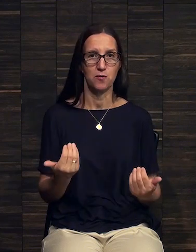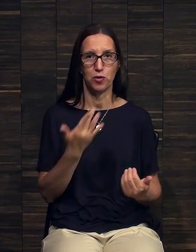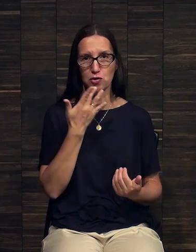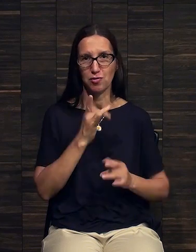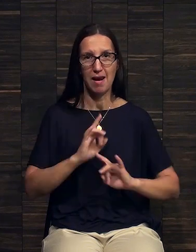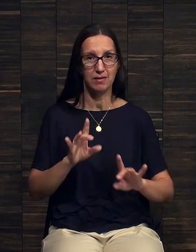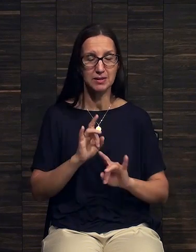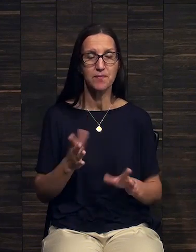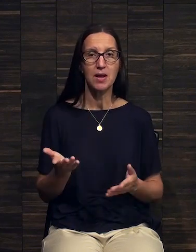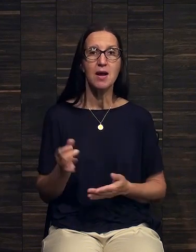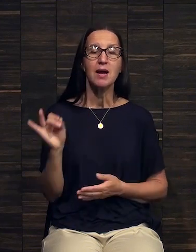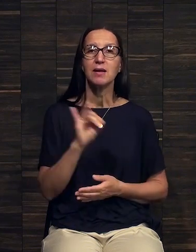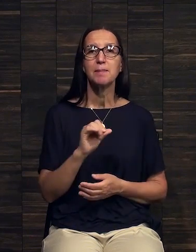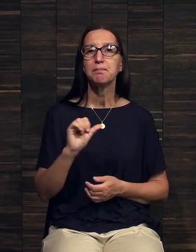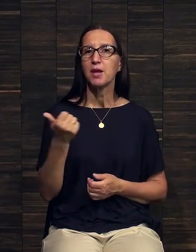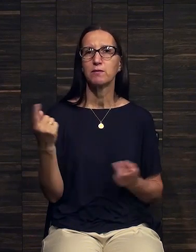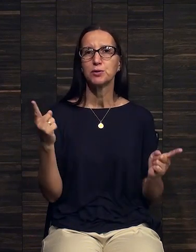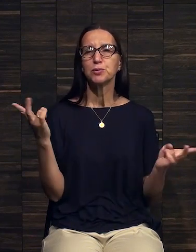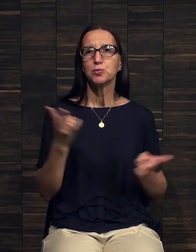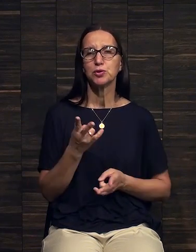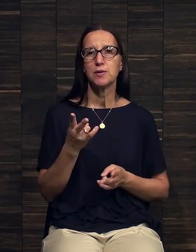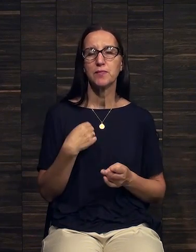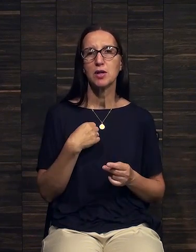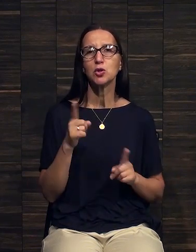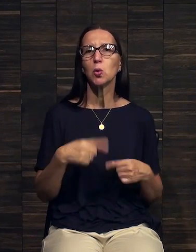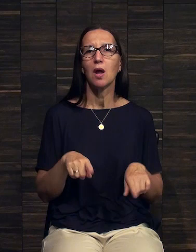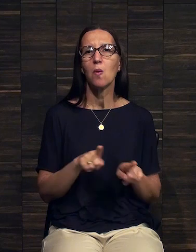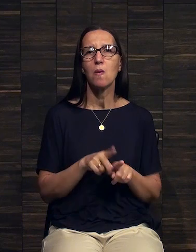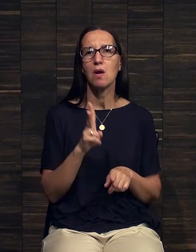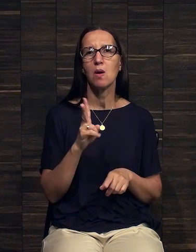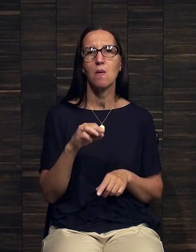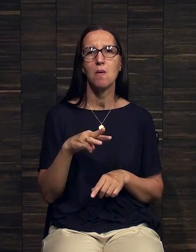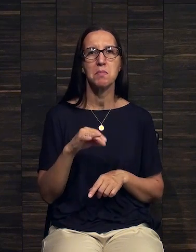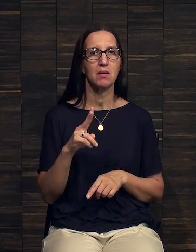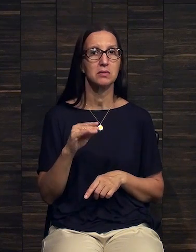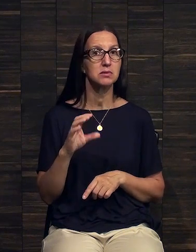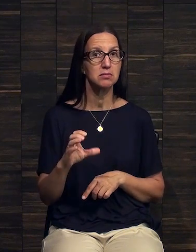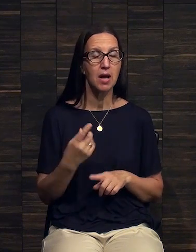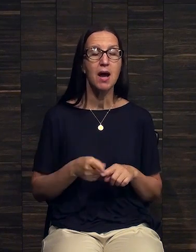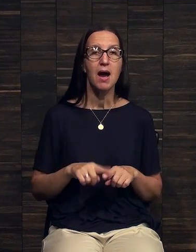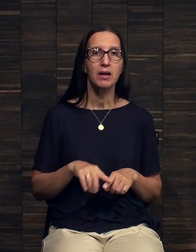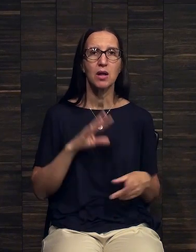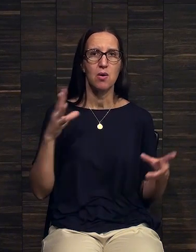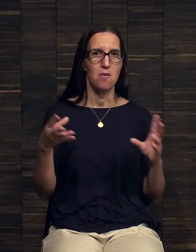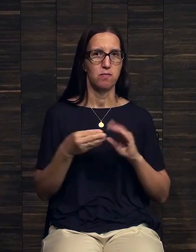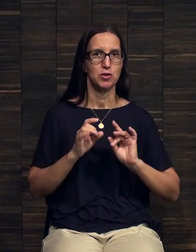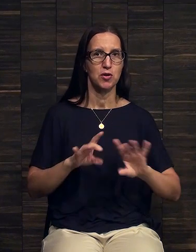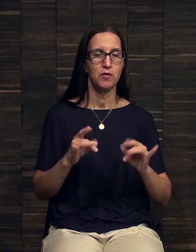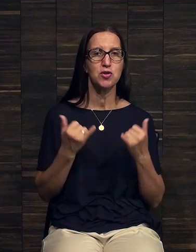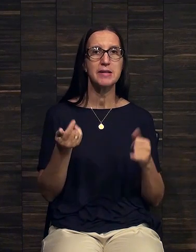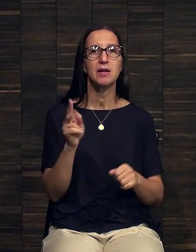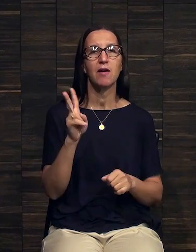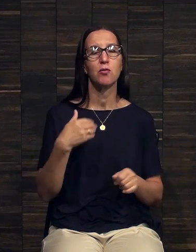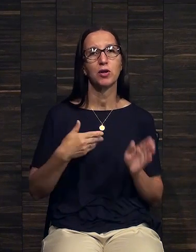our current terms. And we need to understand what comics means.